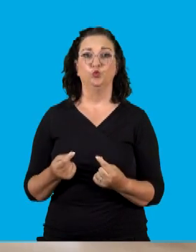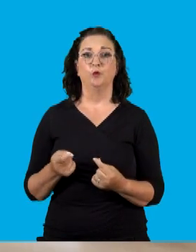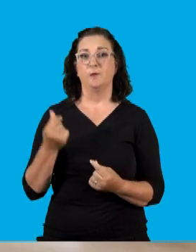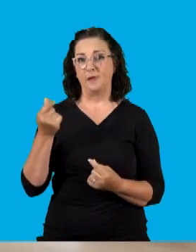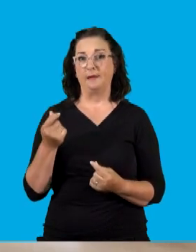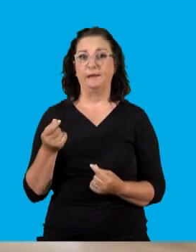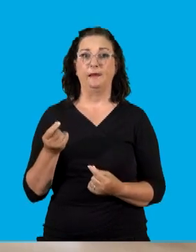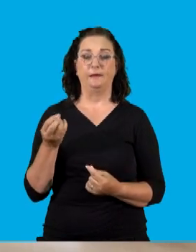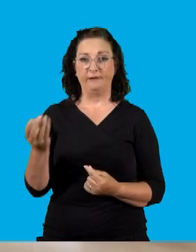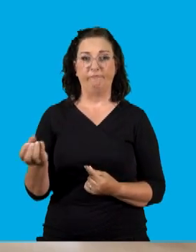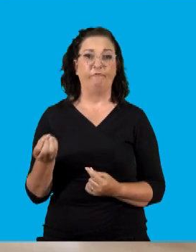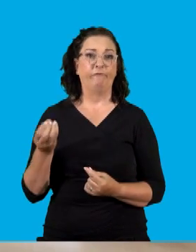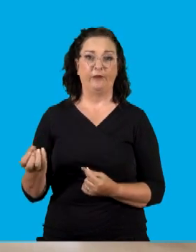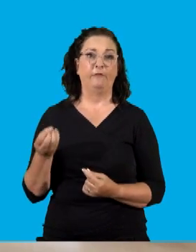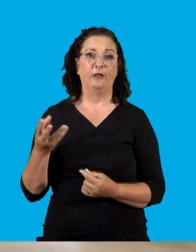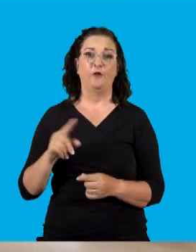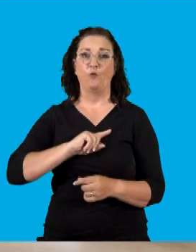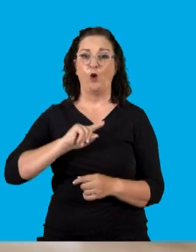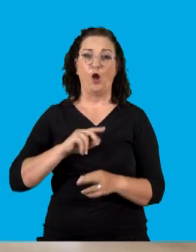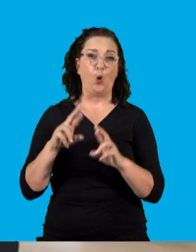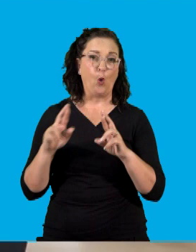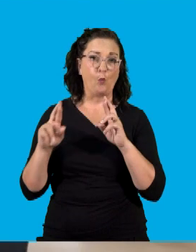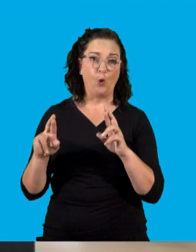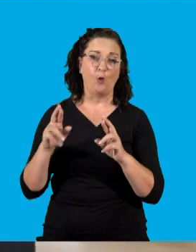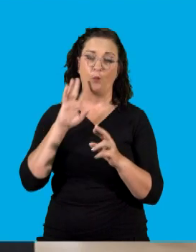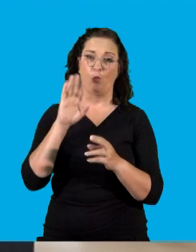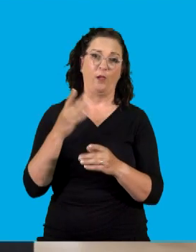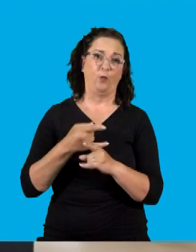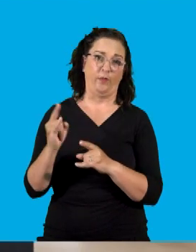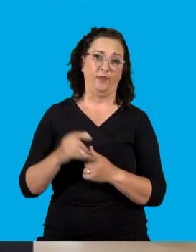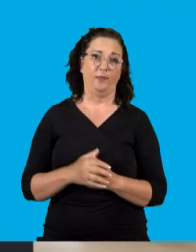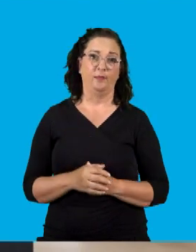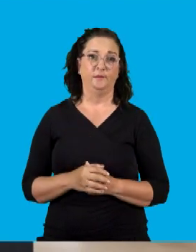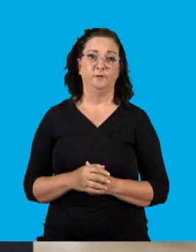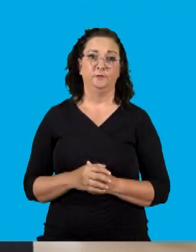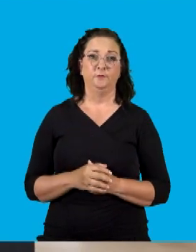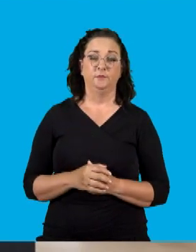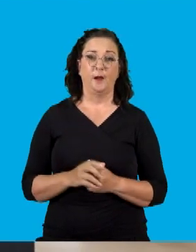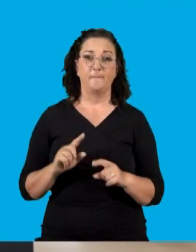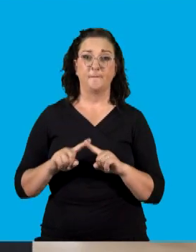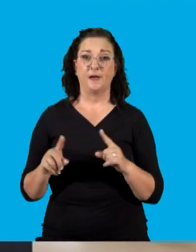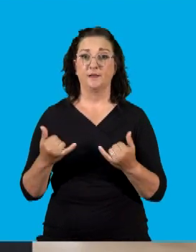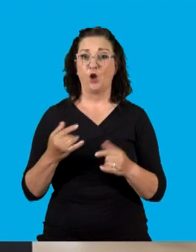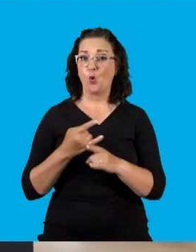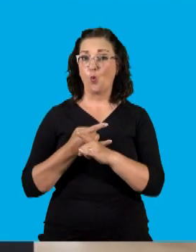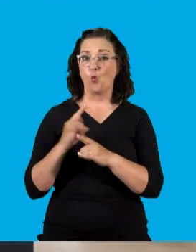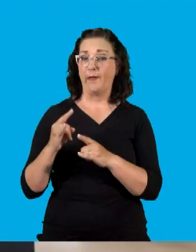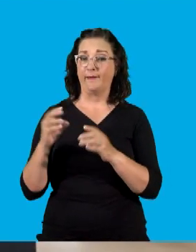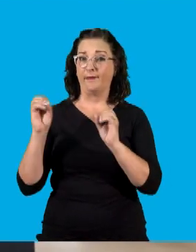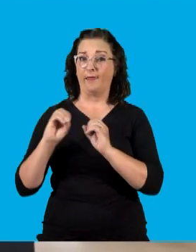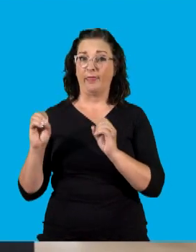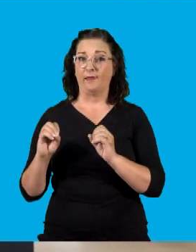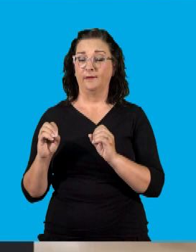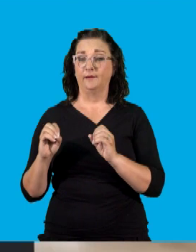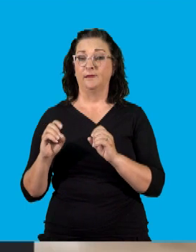this hope that you are going to win, you continuously gamble. And then at the end of the day, if it doesn't happen, but you will